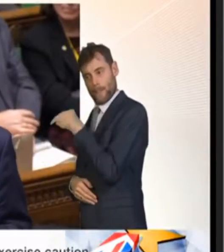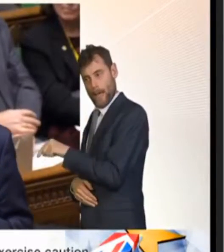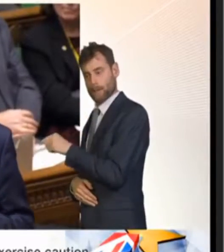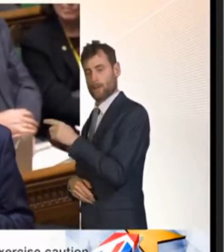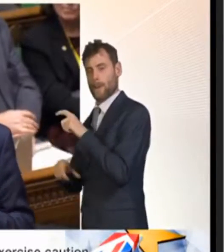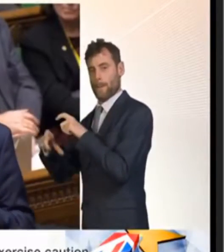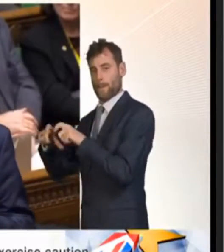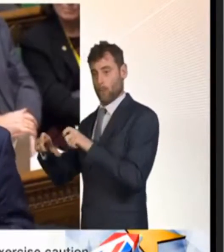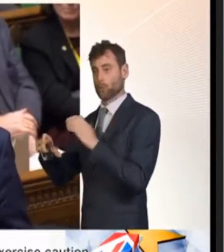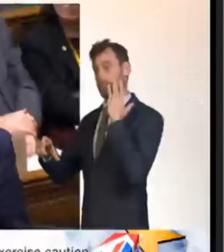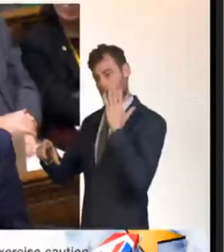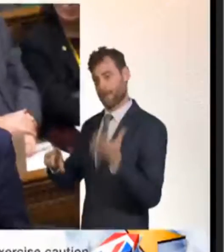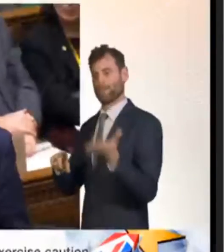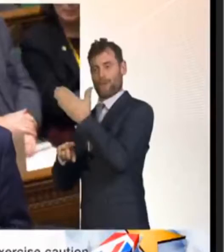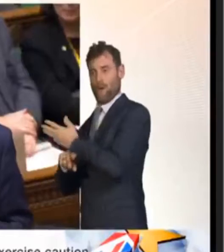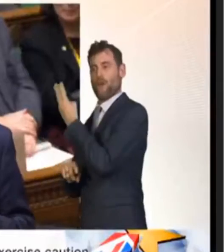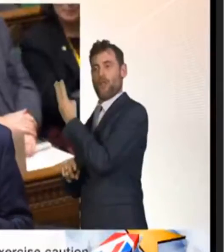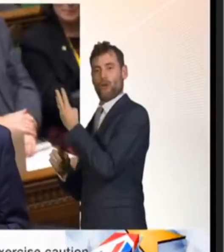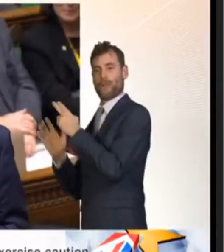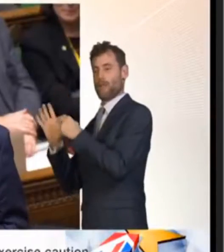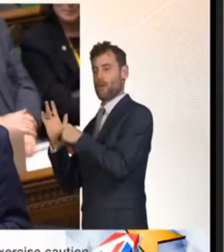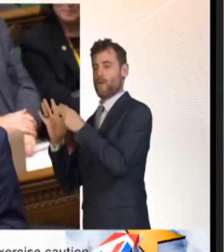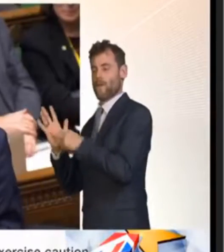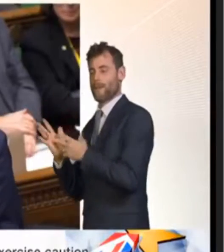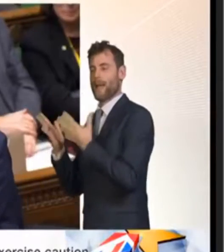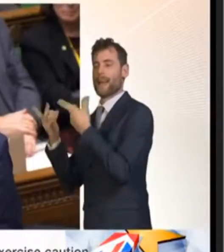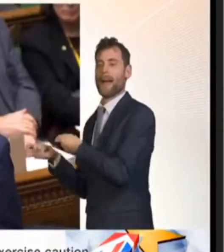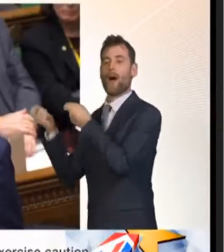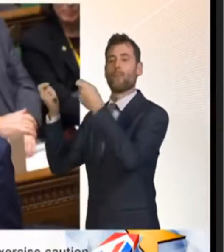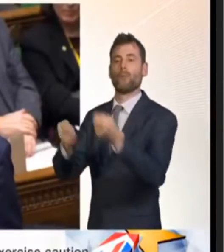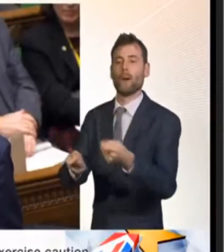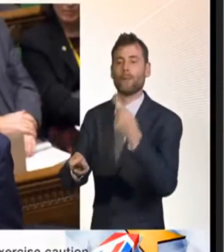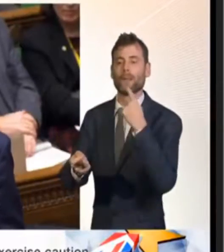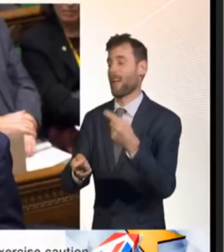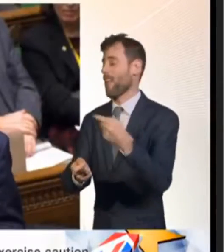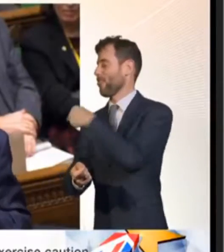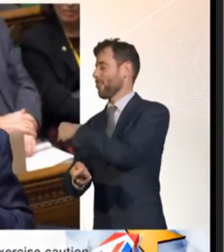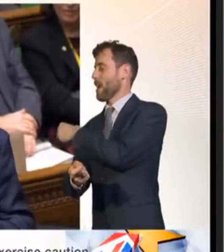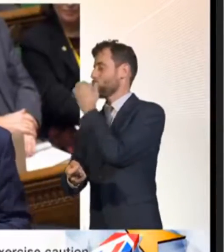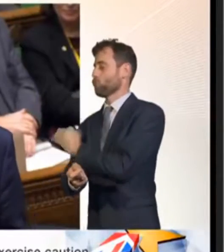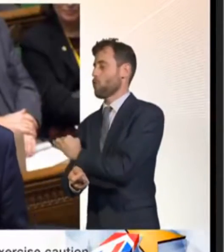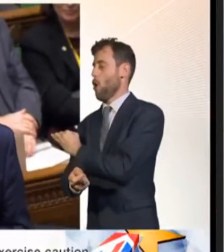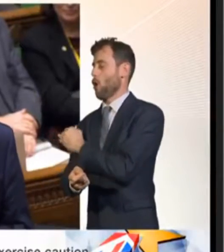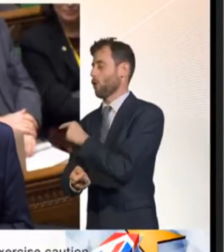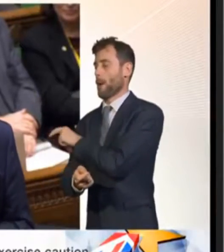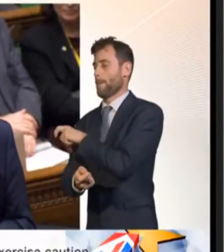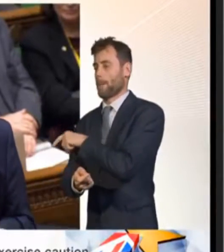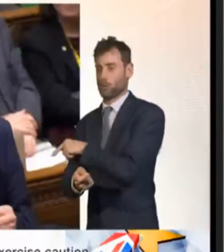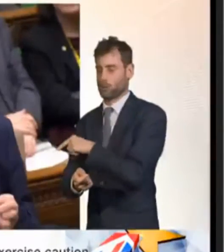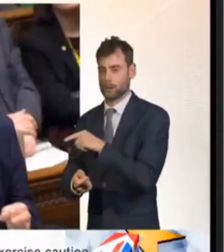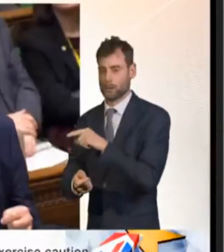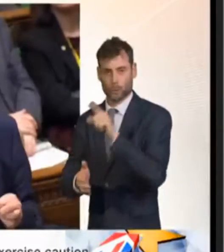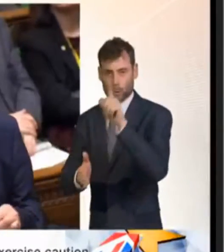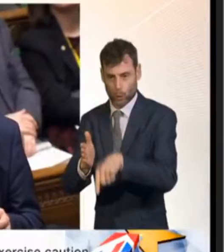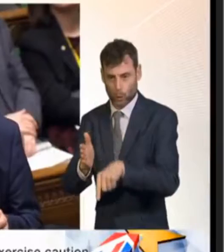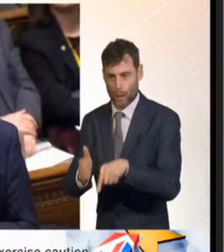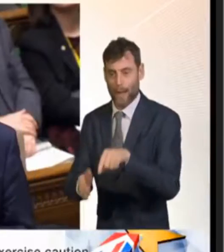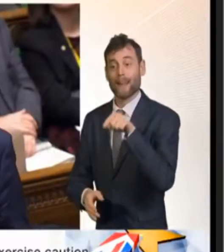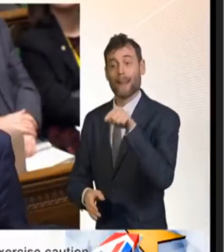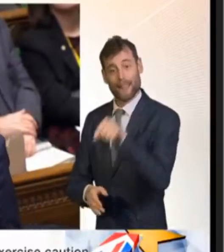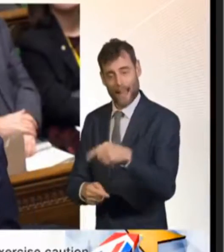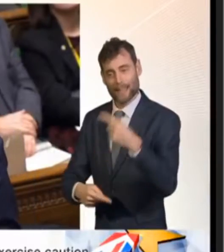November. So let's not spend time today on questions of convention and precedence, of confidentiality of legal advice, and of when